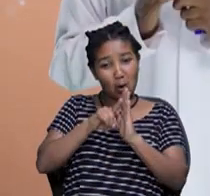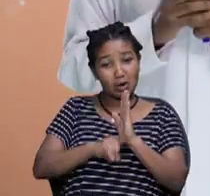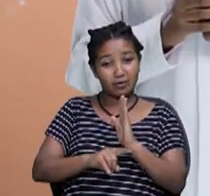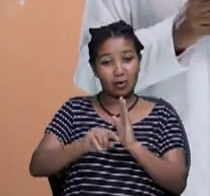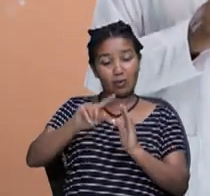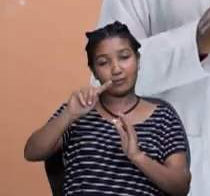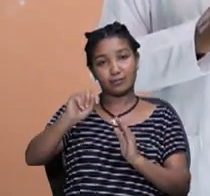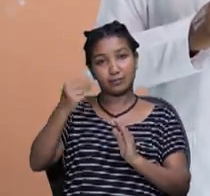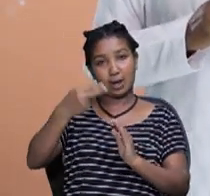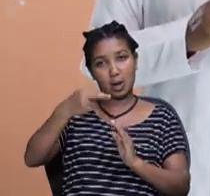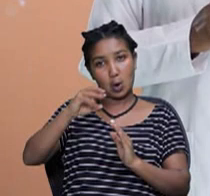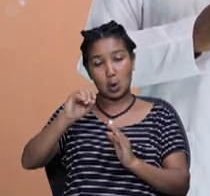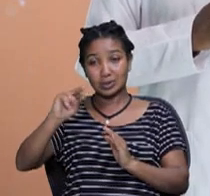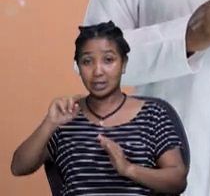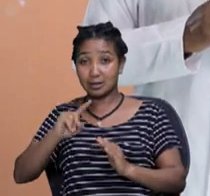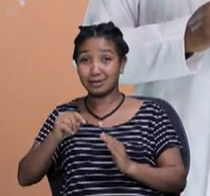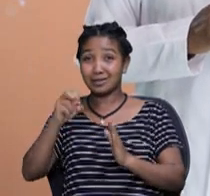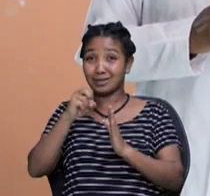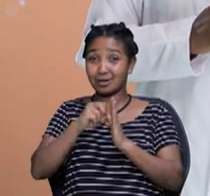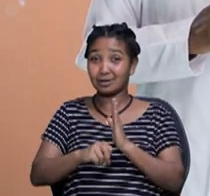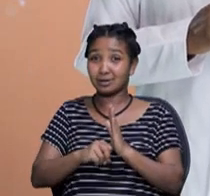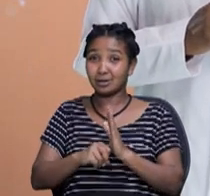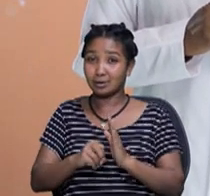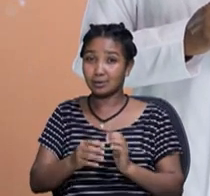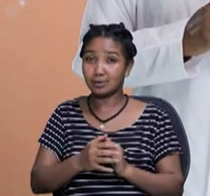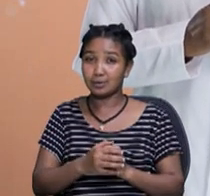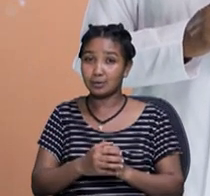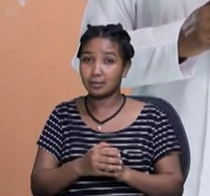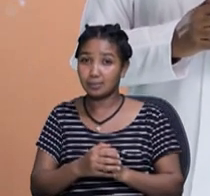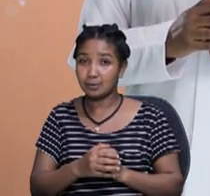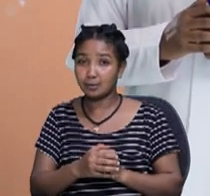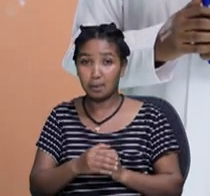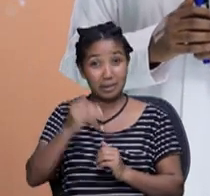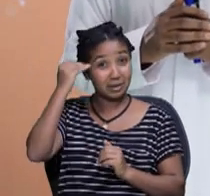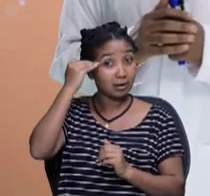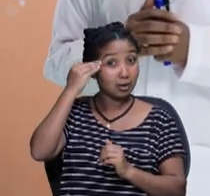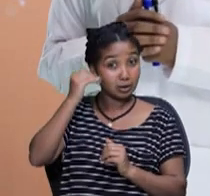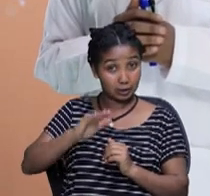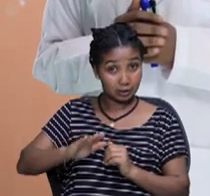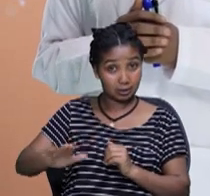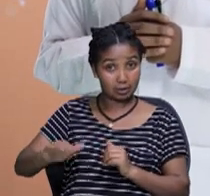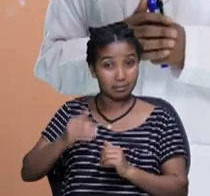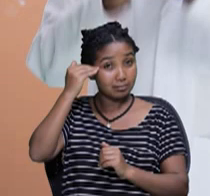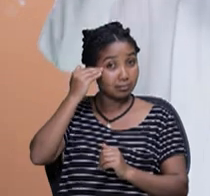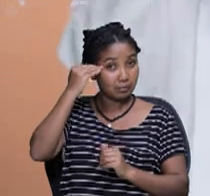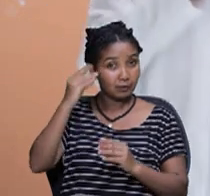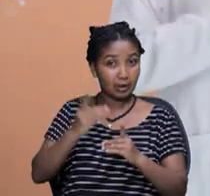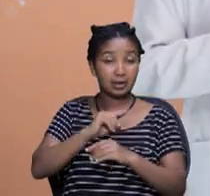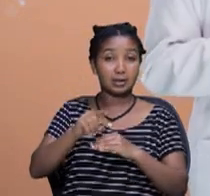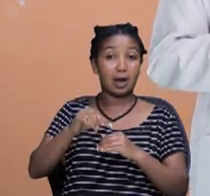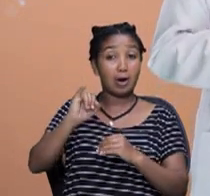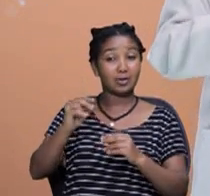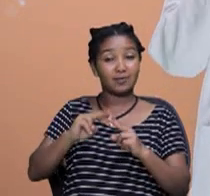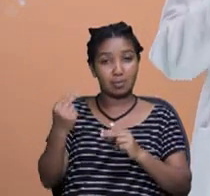of thyroxine results in cretinism, mental retardation in children. So iodine